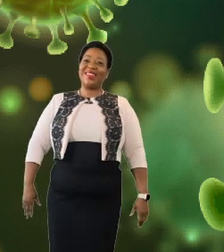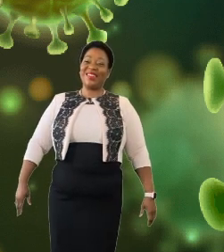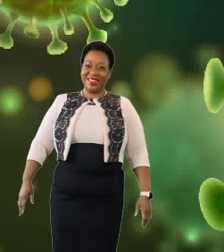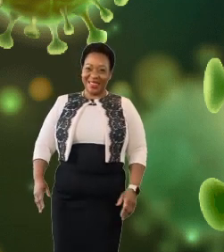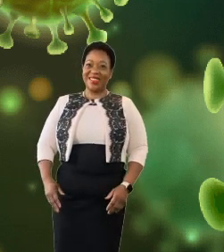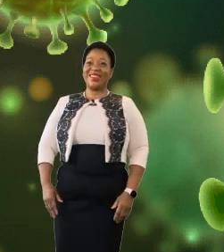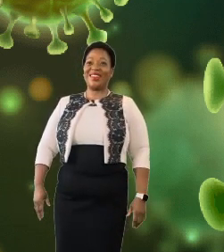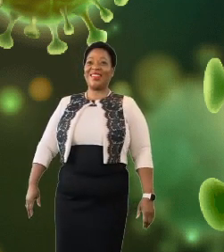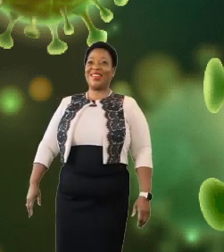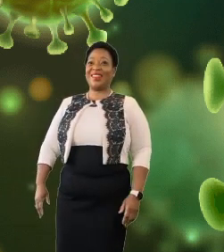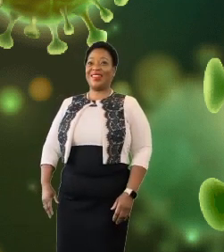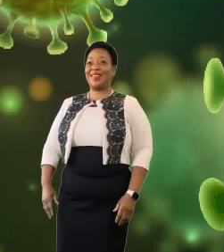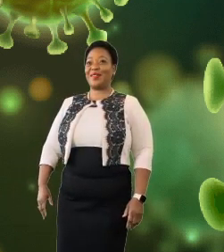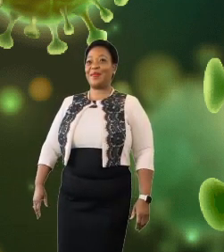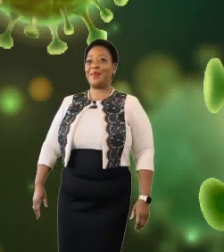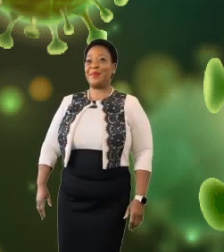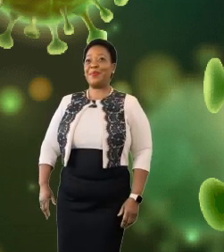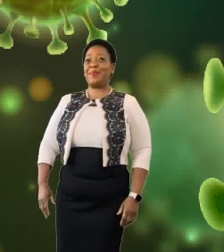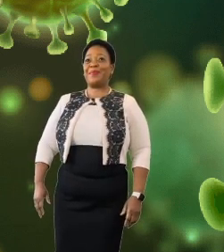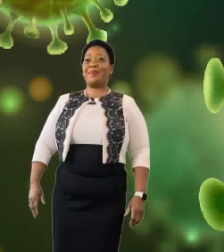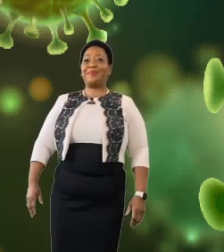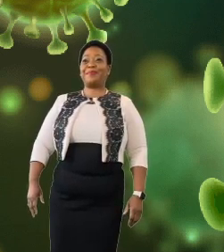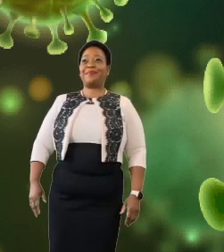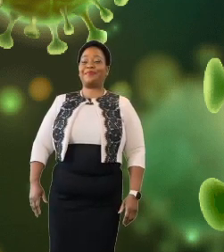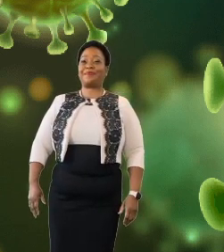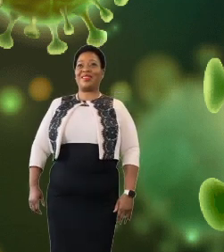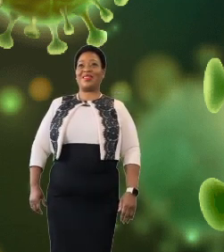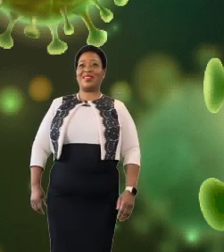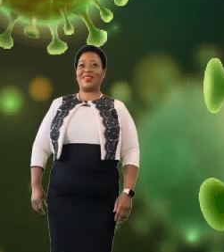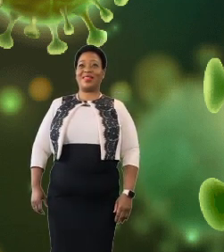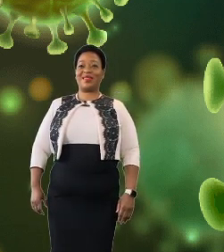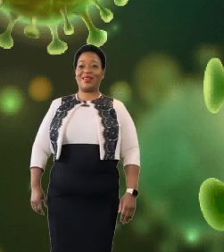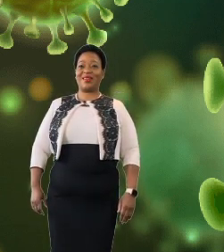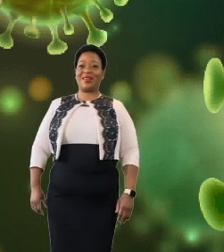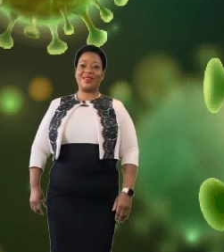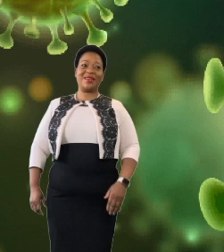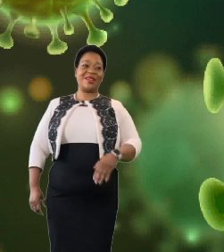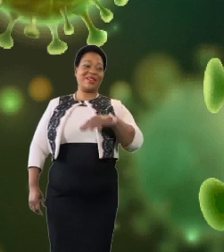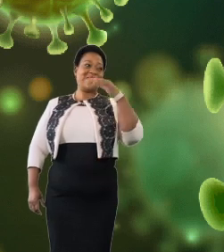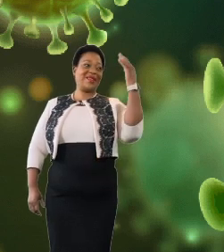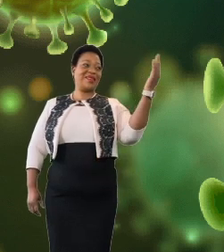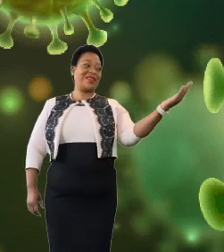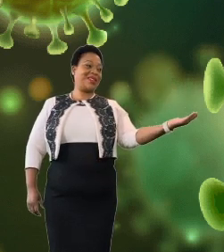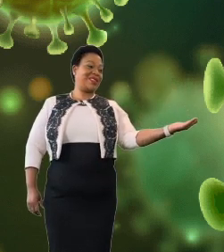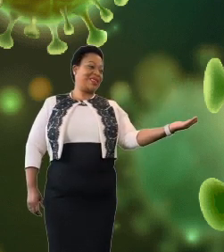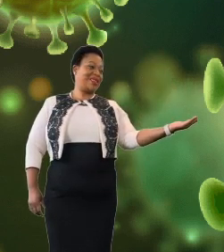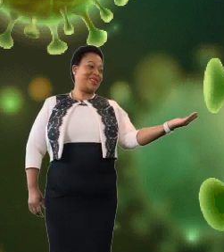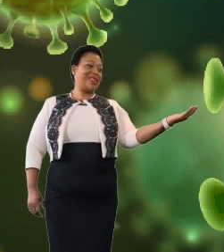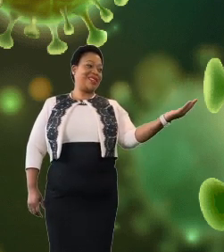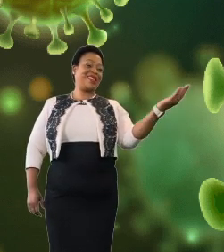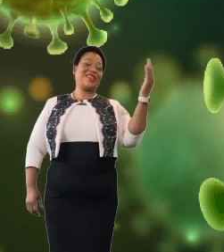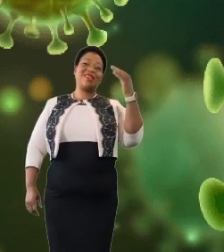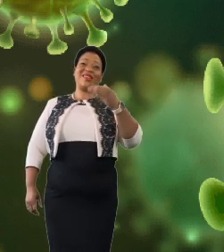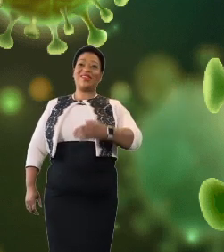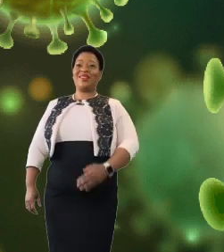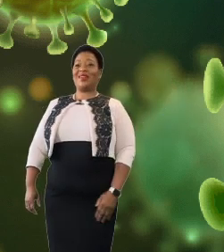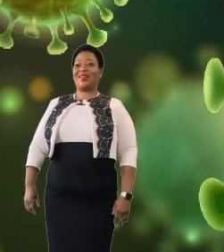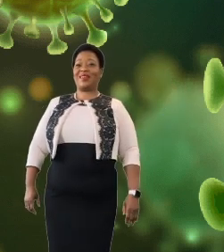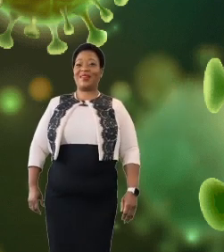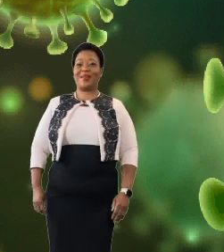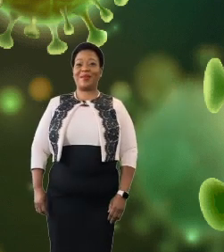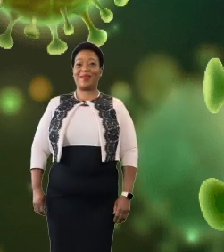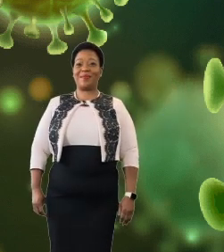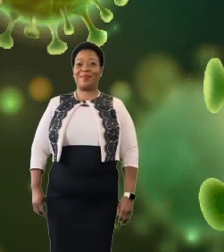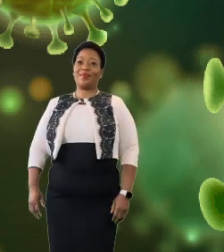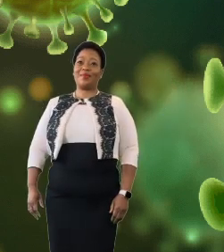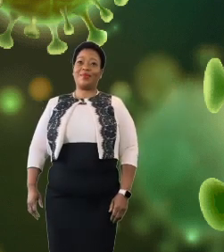the put together the conceptual framework for this to get it going. From there, it is really MEC's prerogative as how she wants